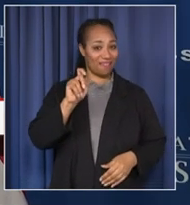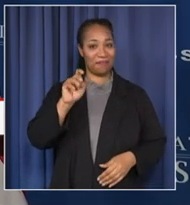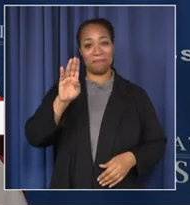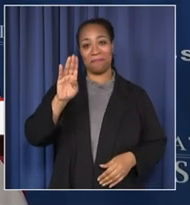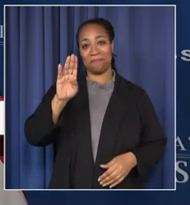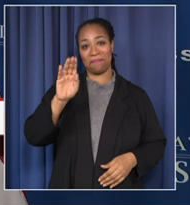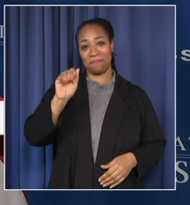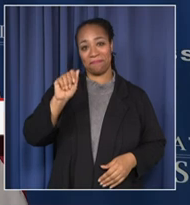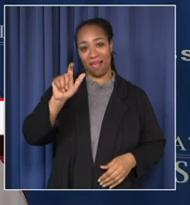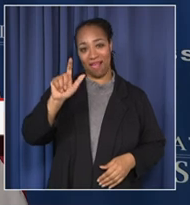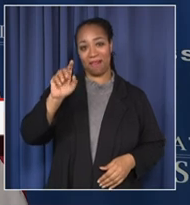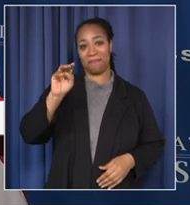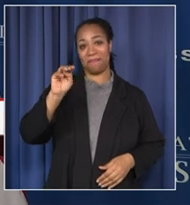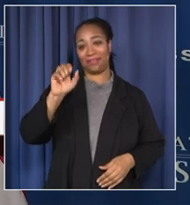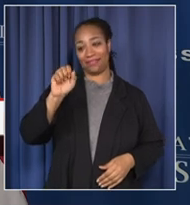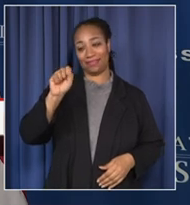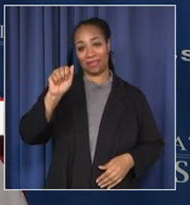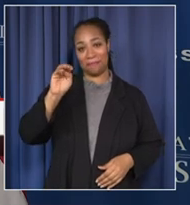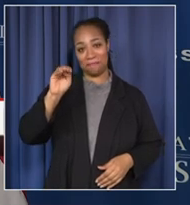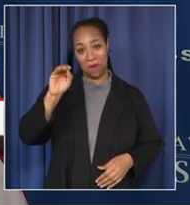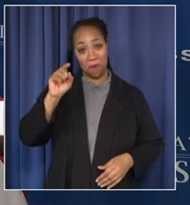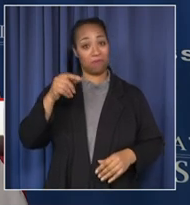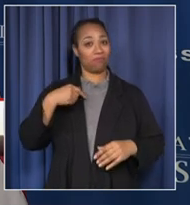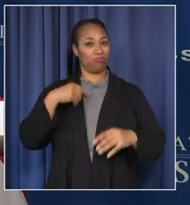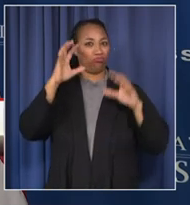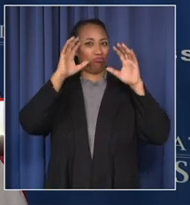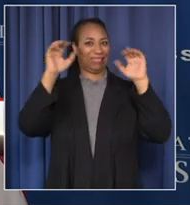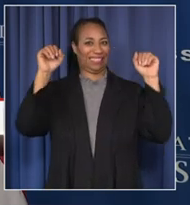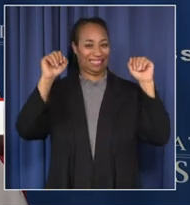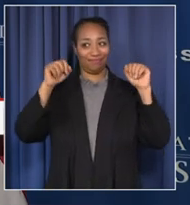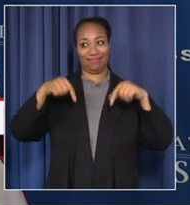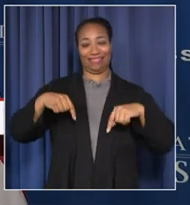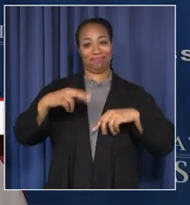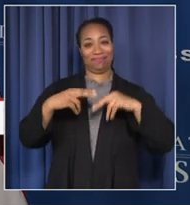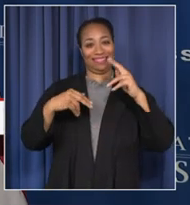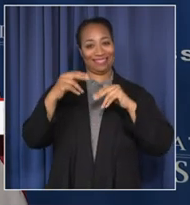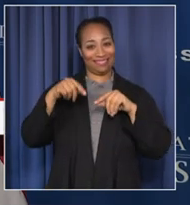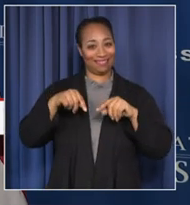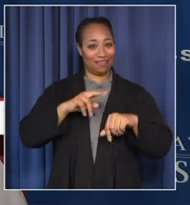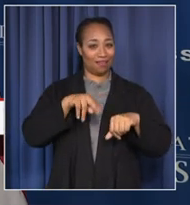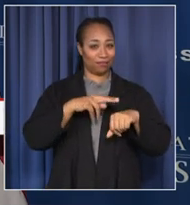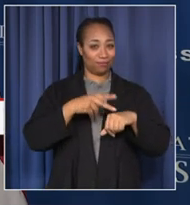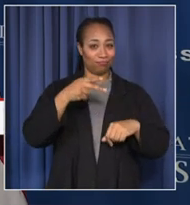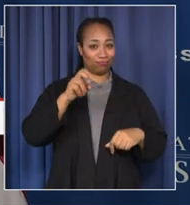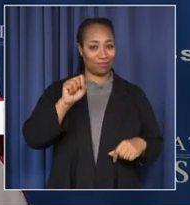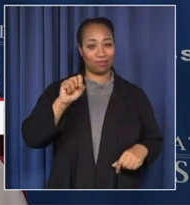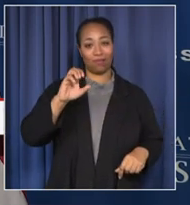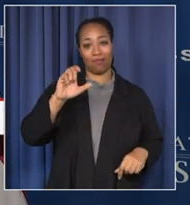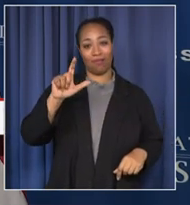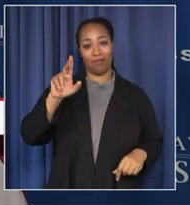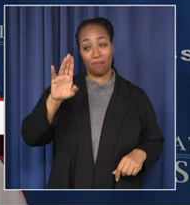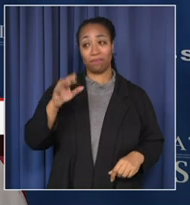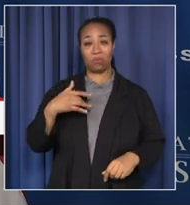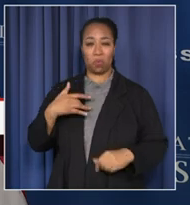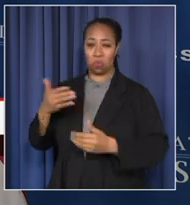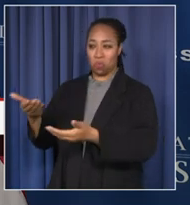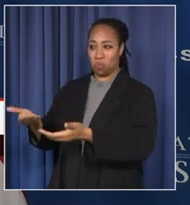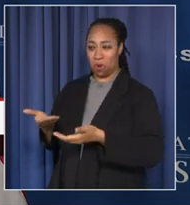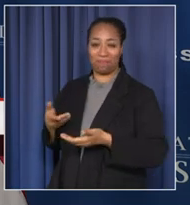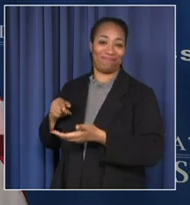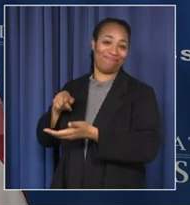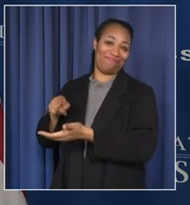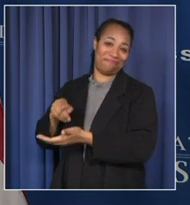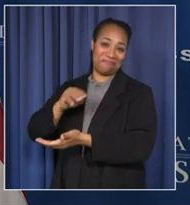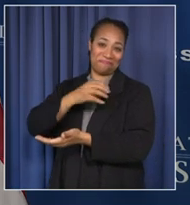Muriel Bowser. Last week, Mayor Bowser grabbed headlines with her ambitious plan to redevelop the RFK Stadium site and entice